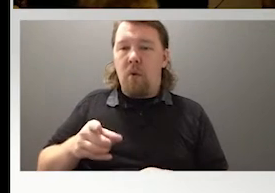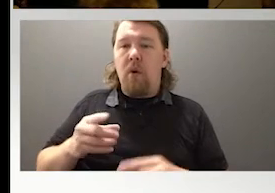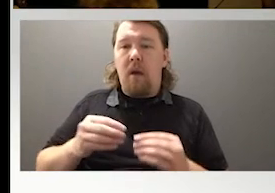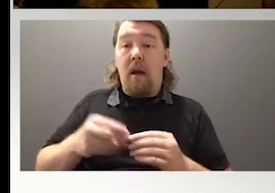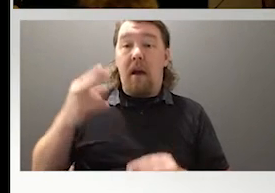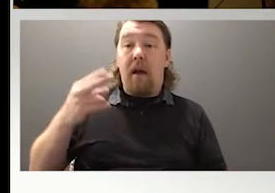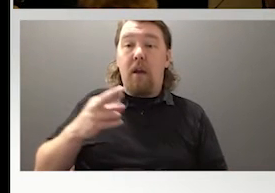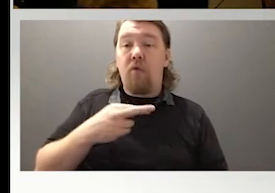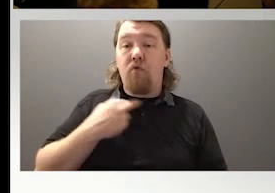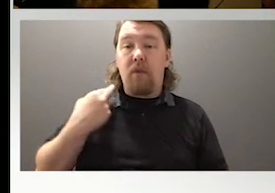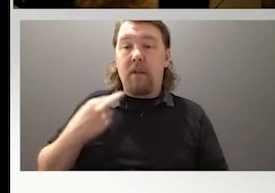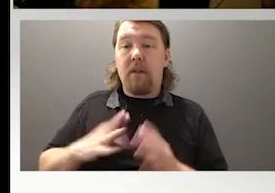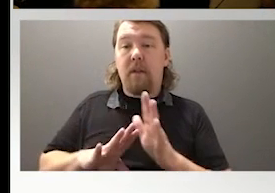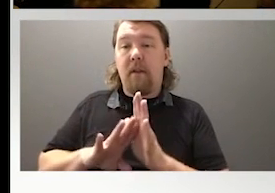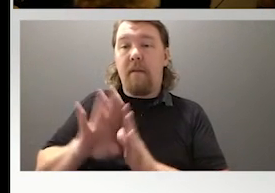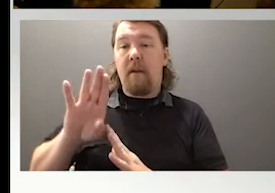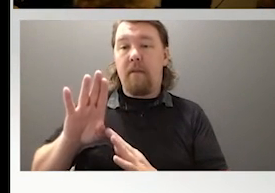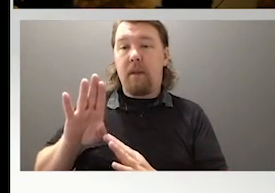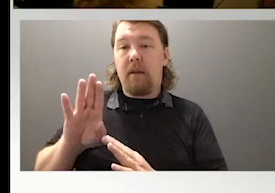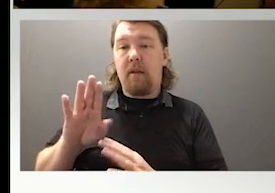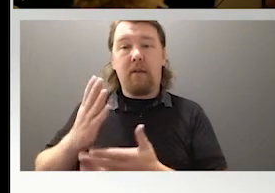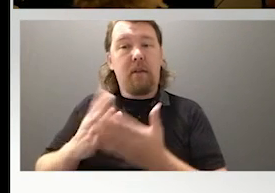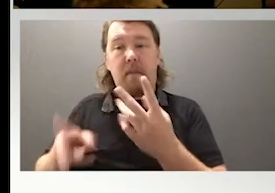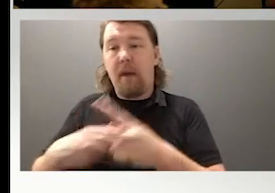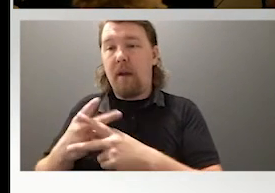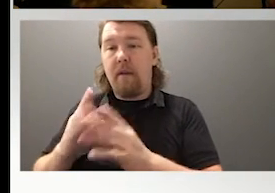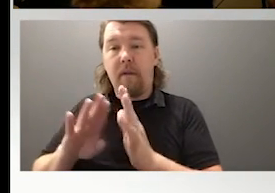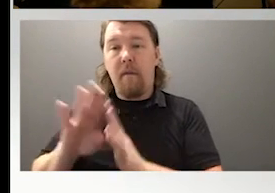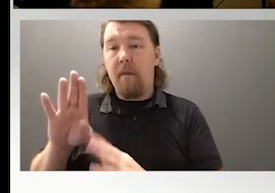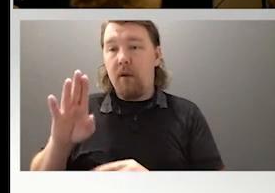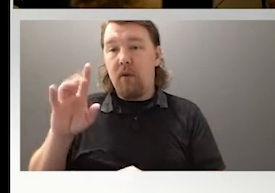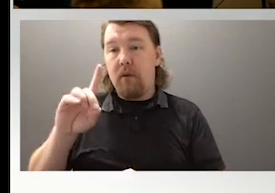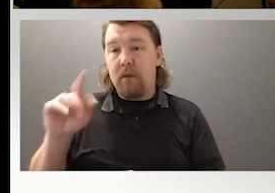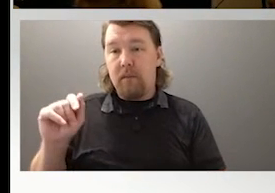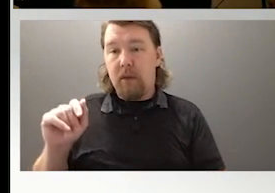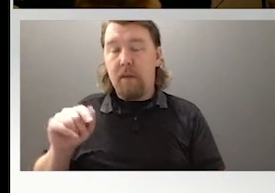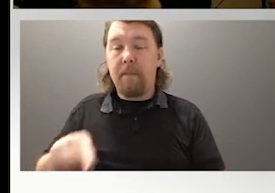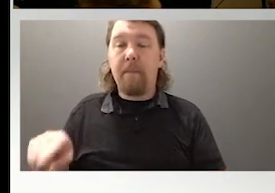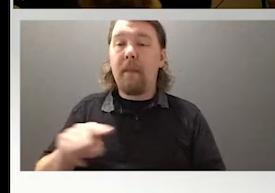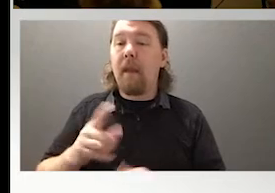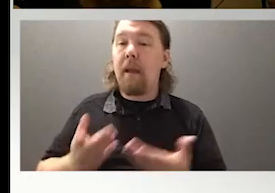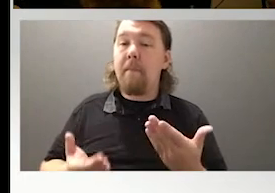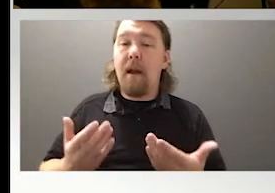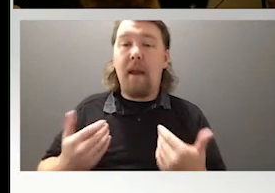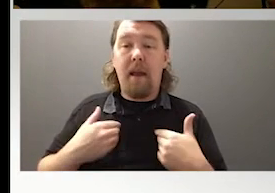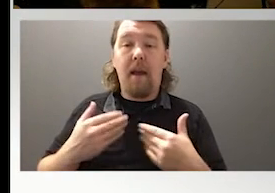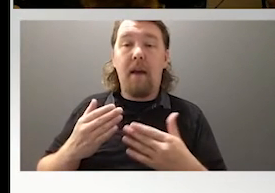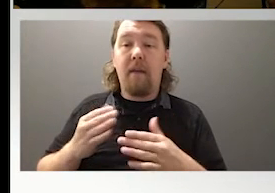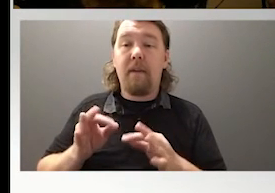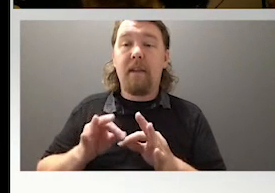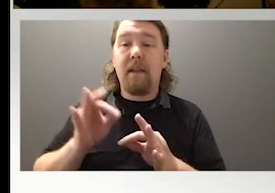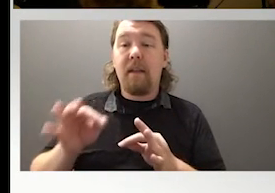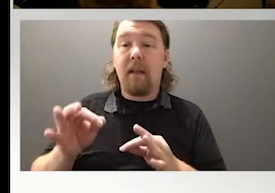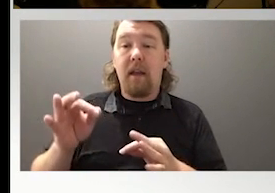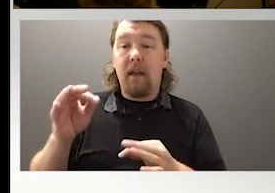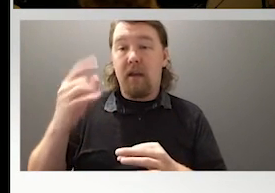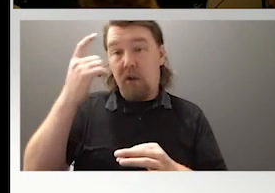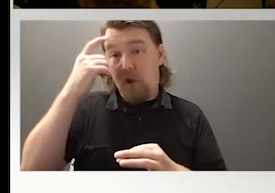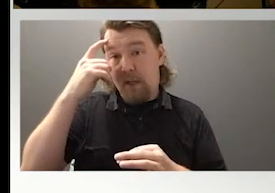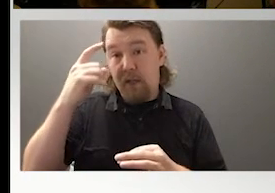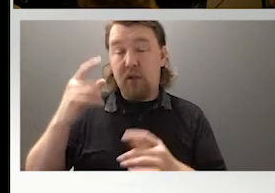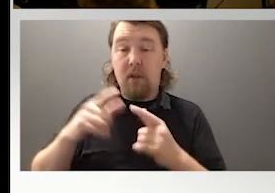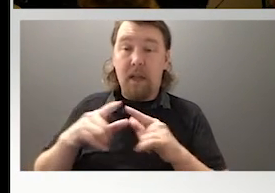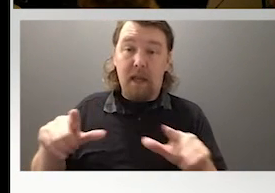a high risk of developing a developmental disability. And they may have a delay in cognition,